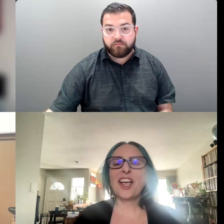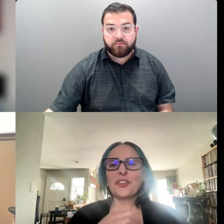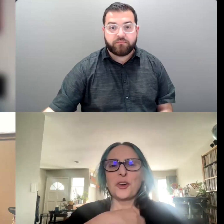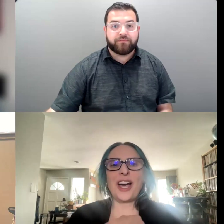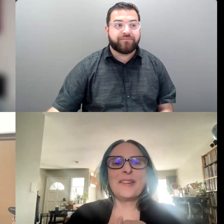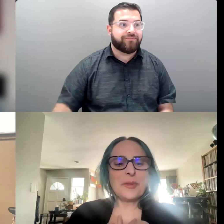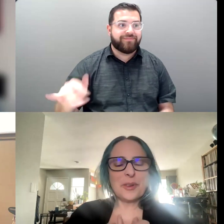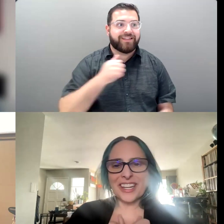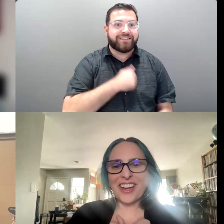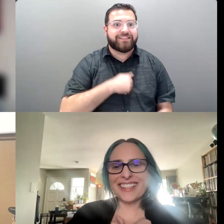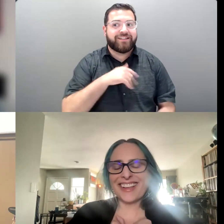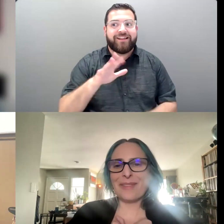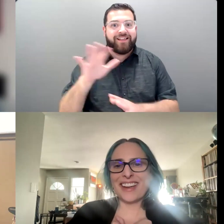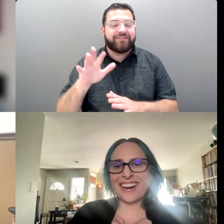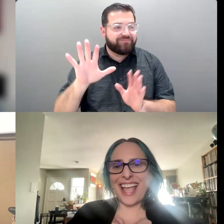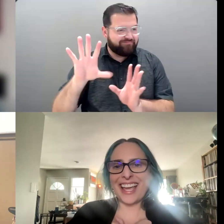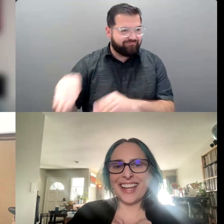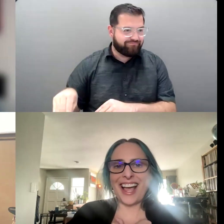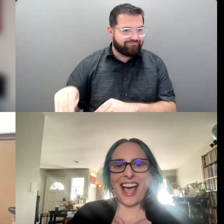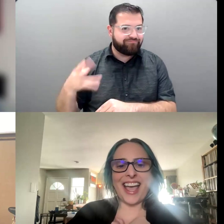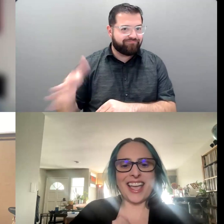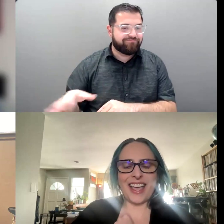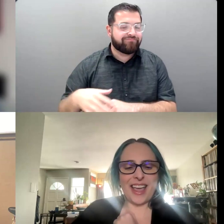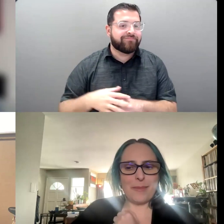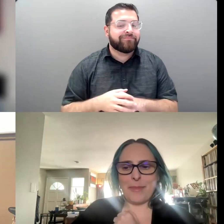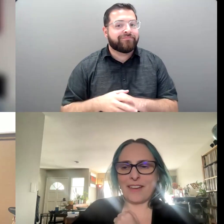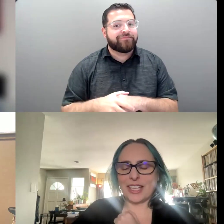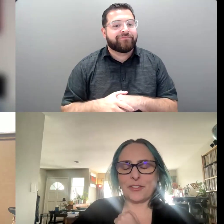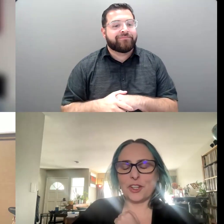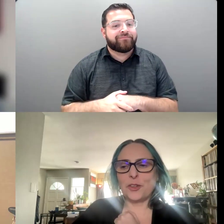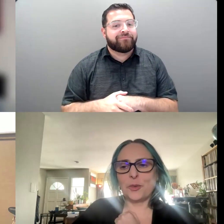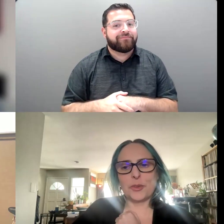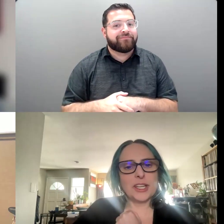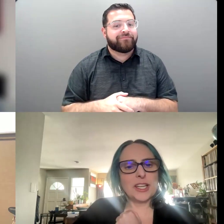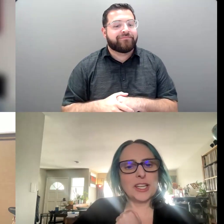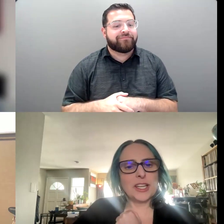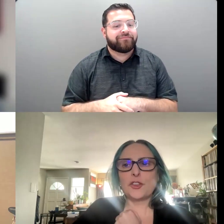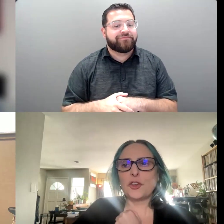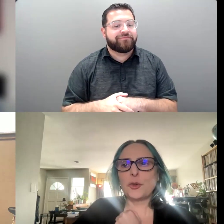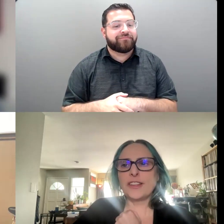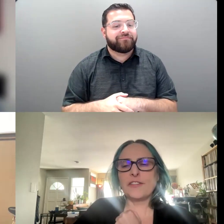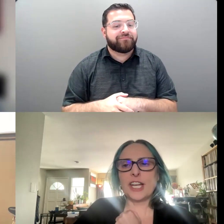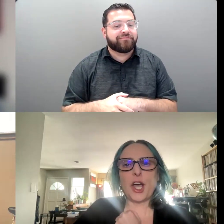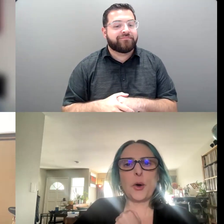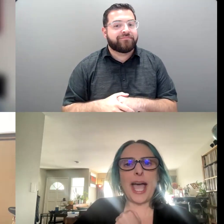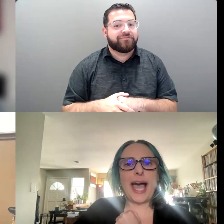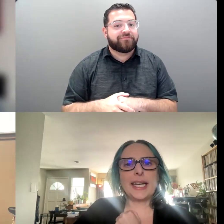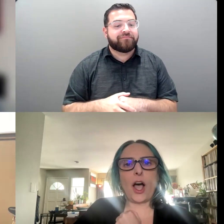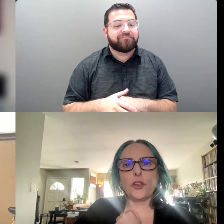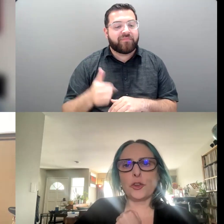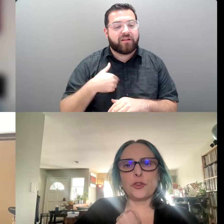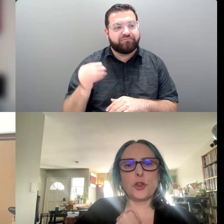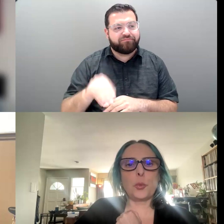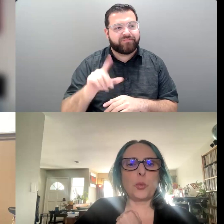Sorry. So we're going to go ahead and stop there. And I have a link for you to this video,